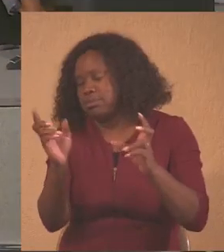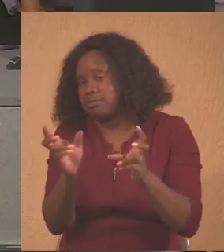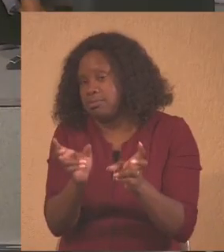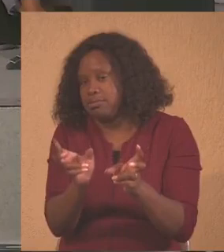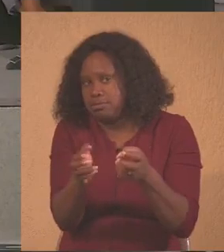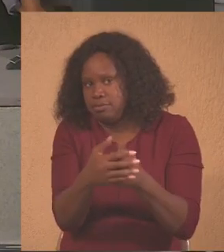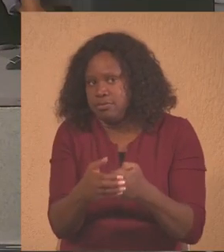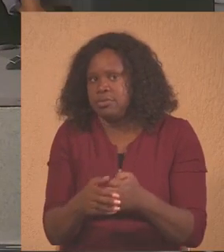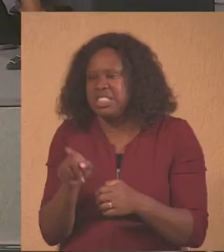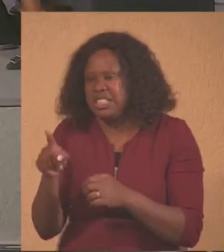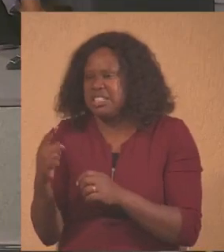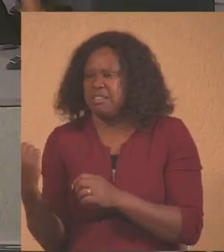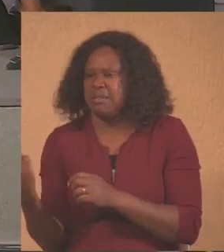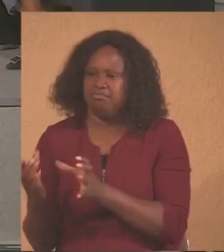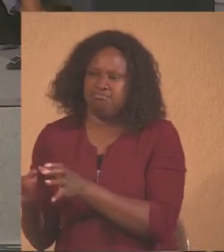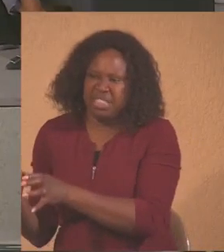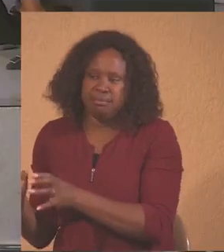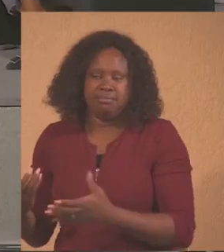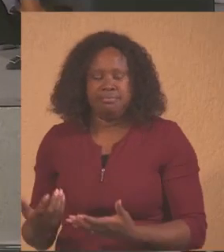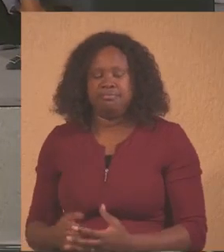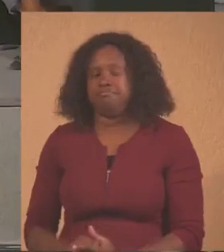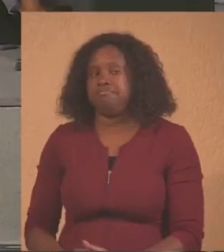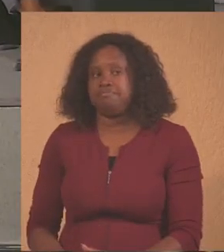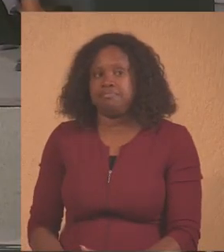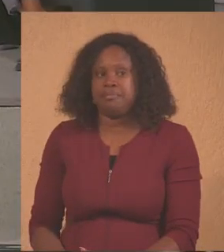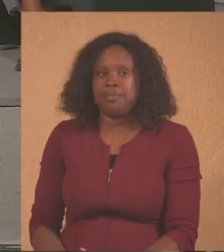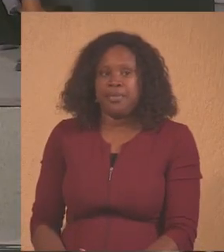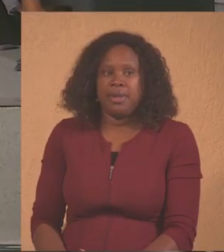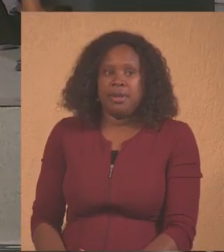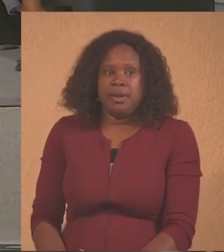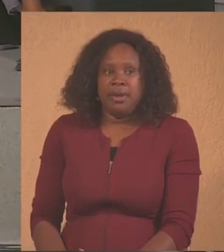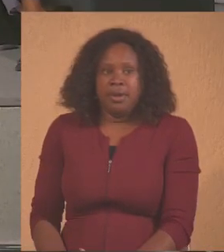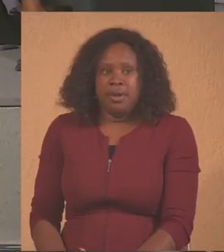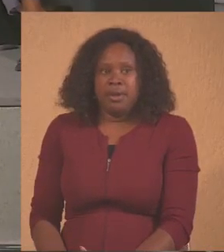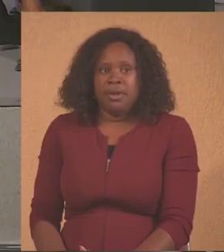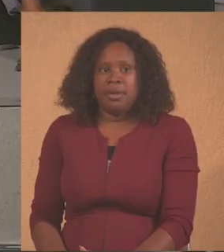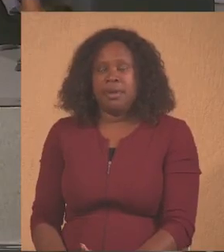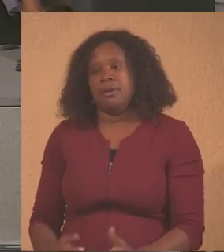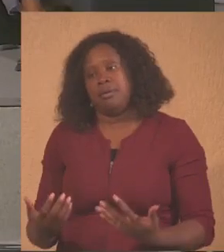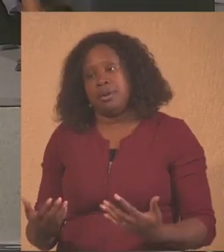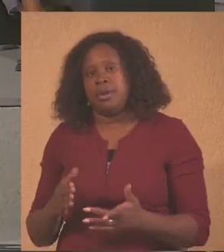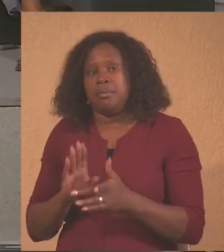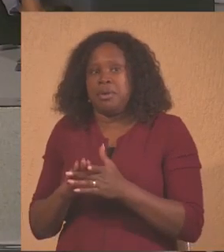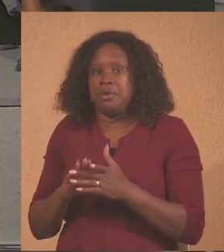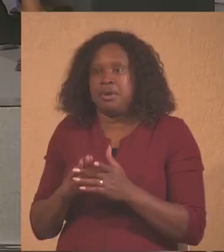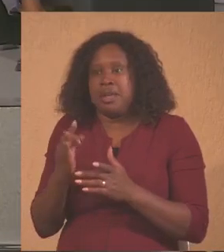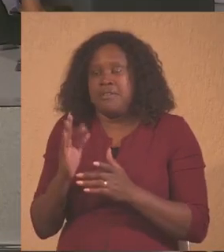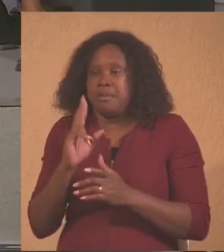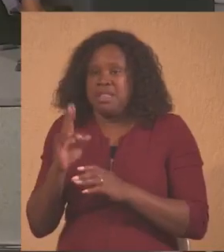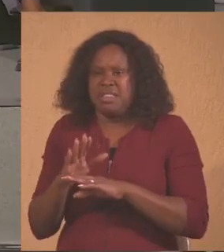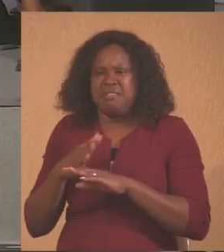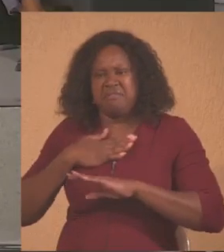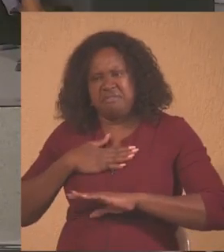should isolate. Yes. And what about situations where someone feels that they should